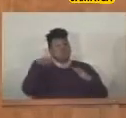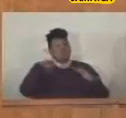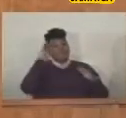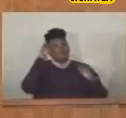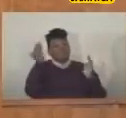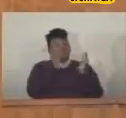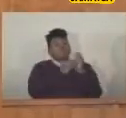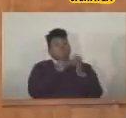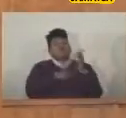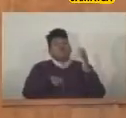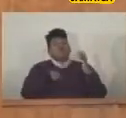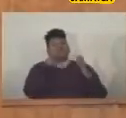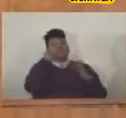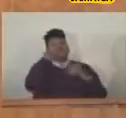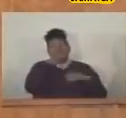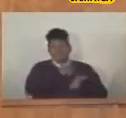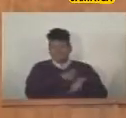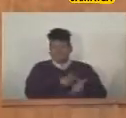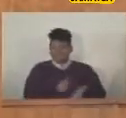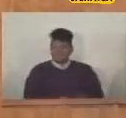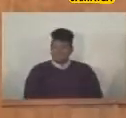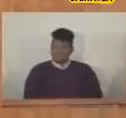what I said then.